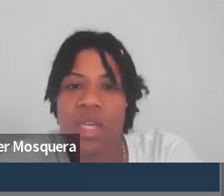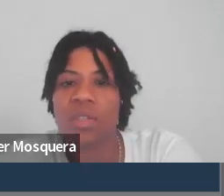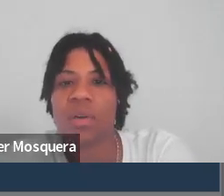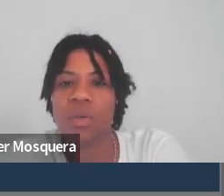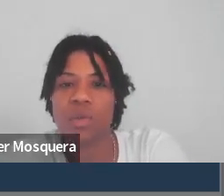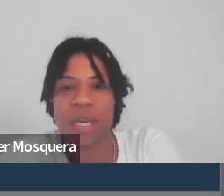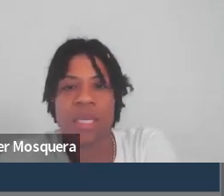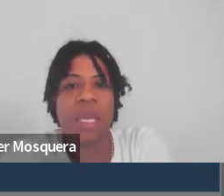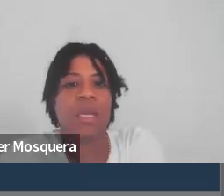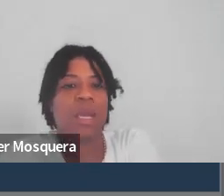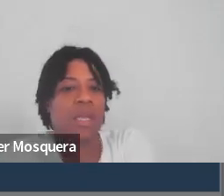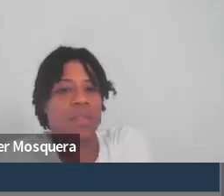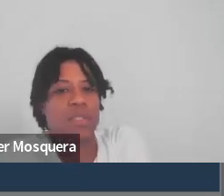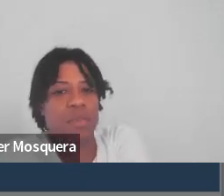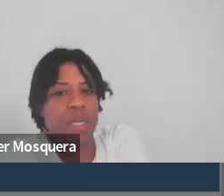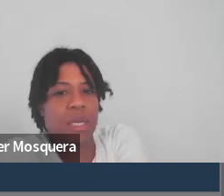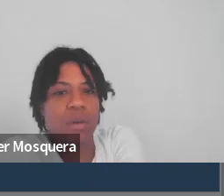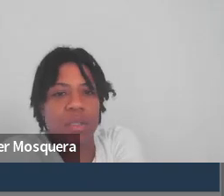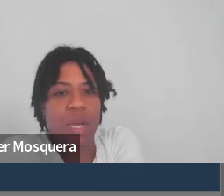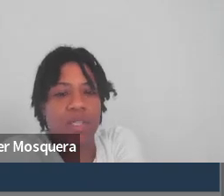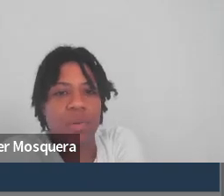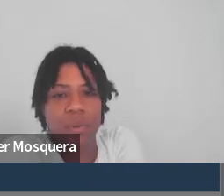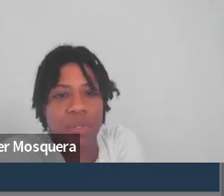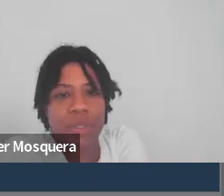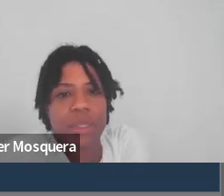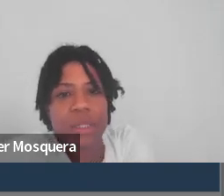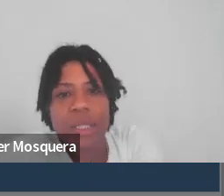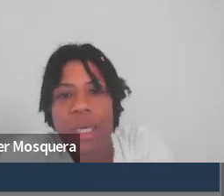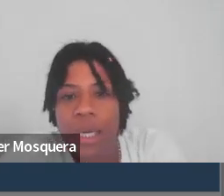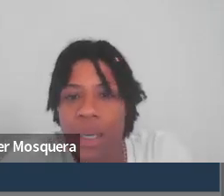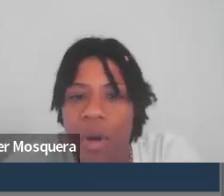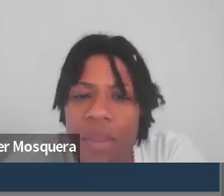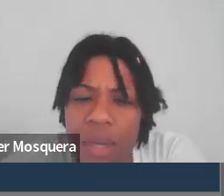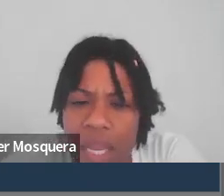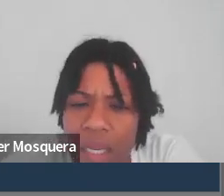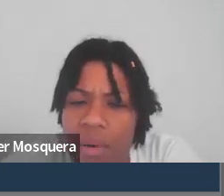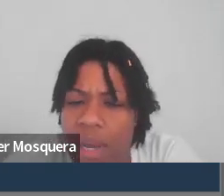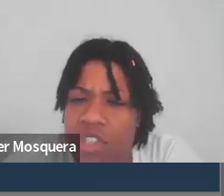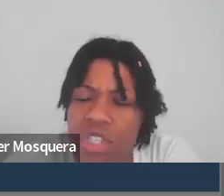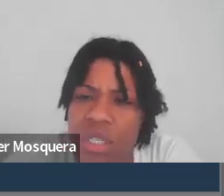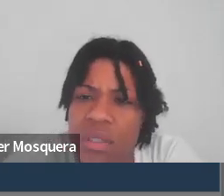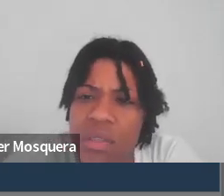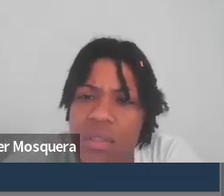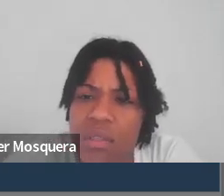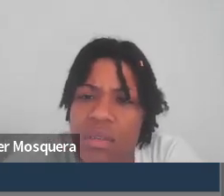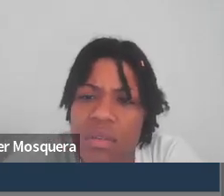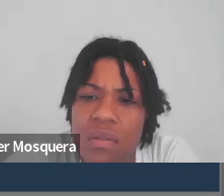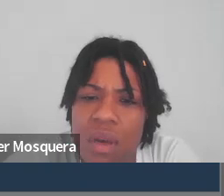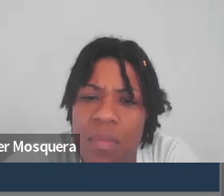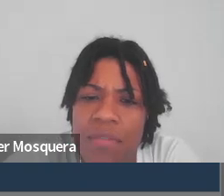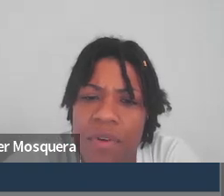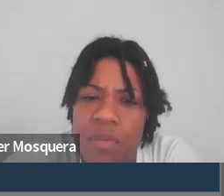made in the change log are grouped by day and they're displayed in chronological order. Are there any